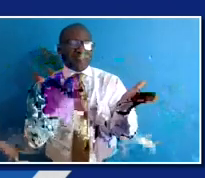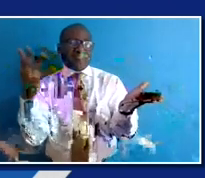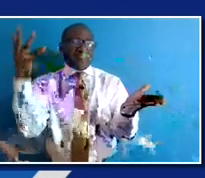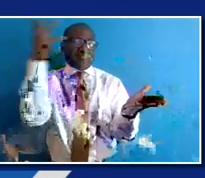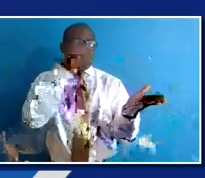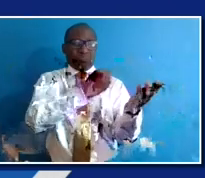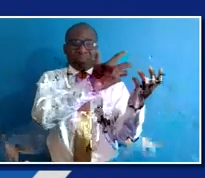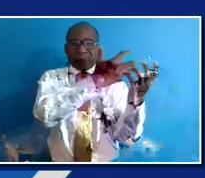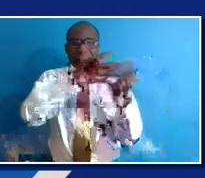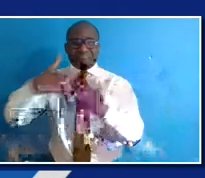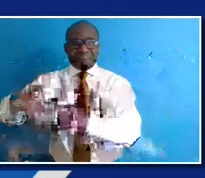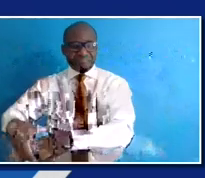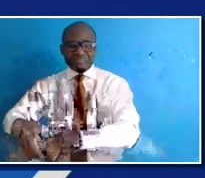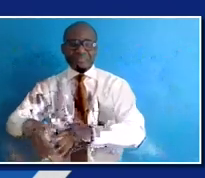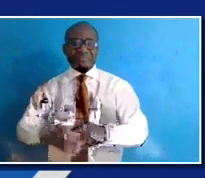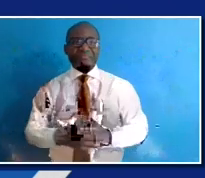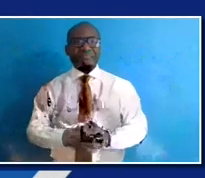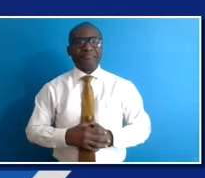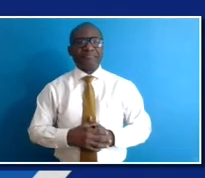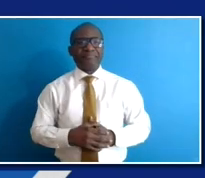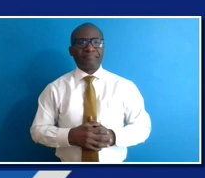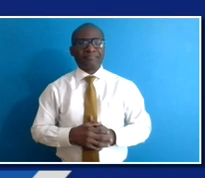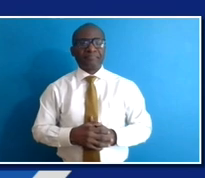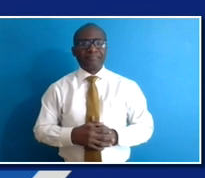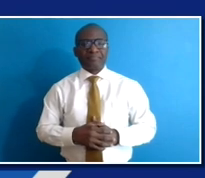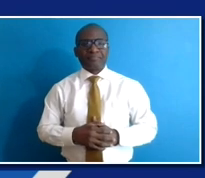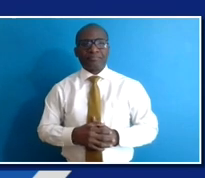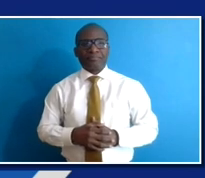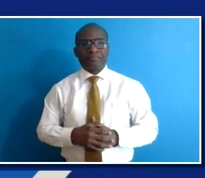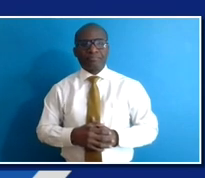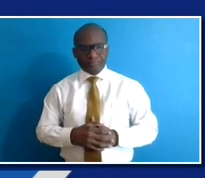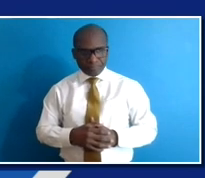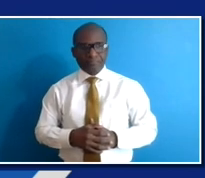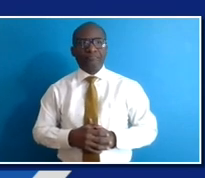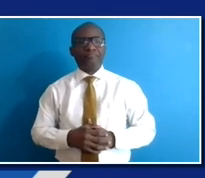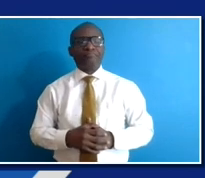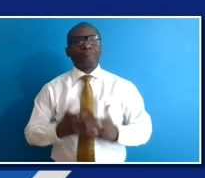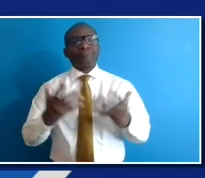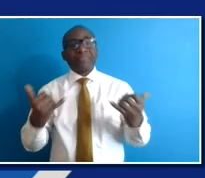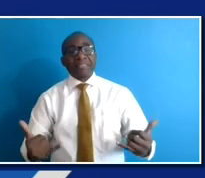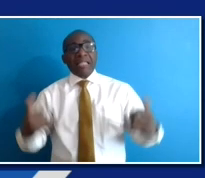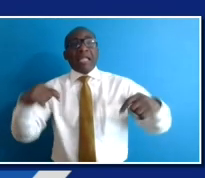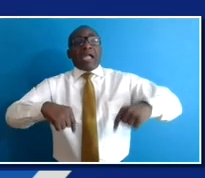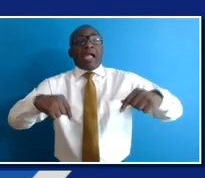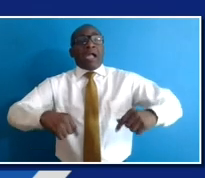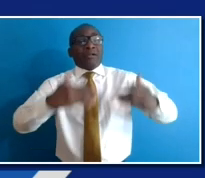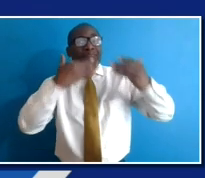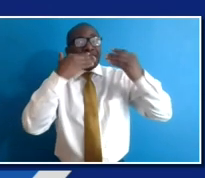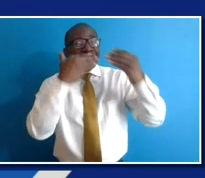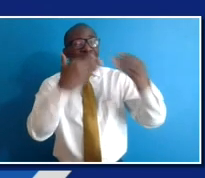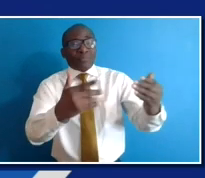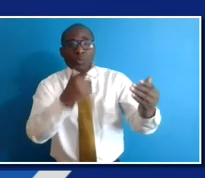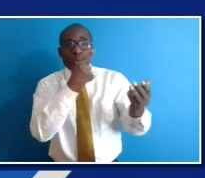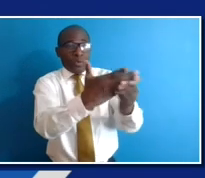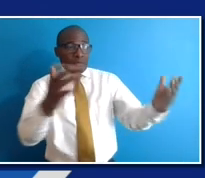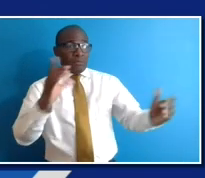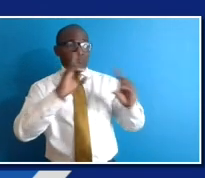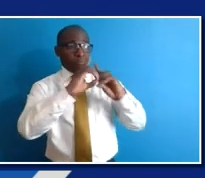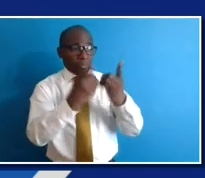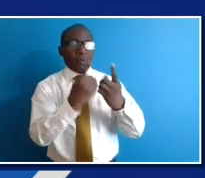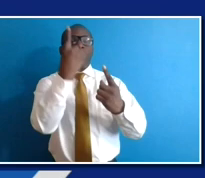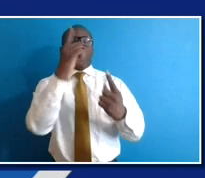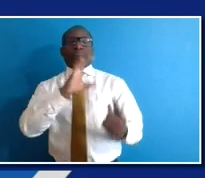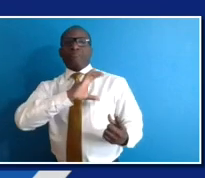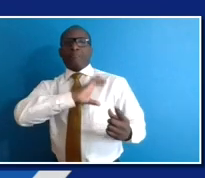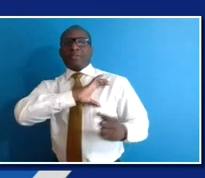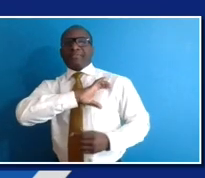terrific job. It's a very difficult time right now when you talk about police work. There's a lot of criticism in the aftermath of the George Floyd murder. But